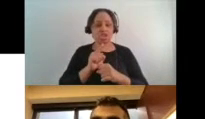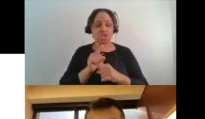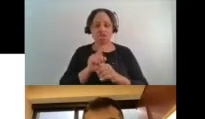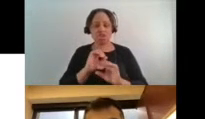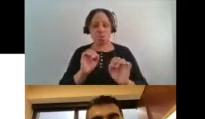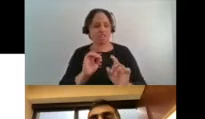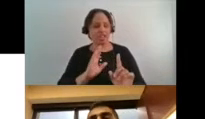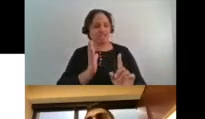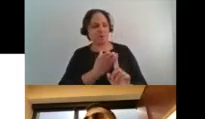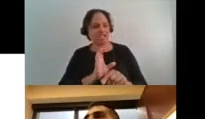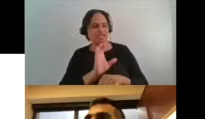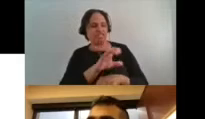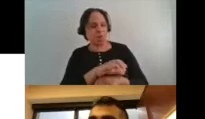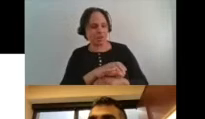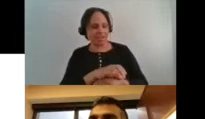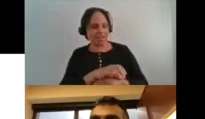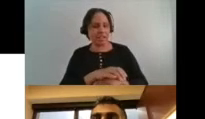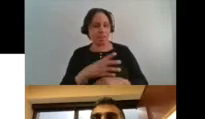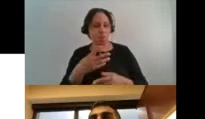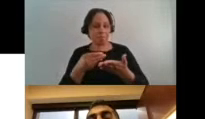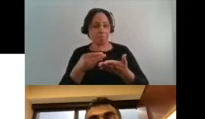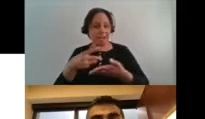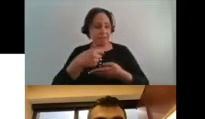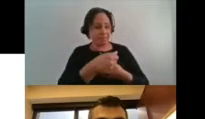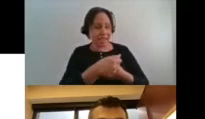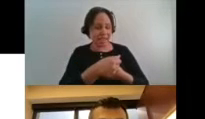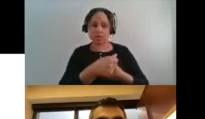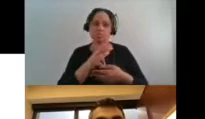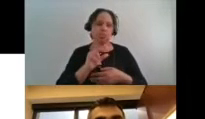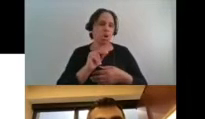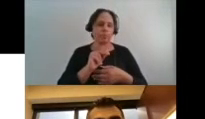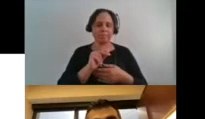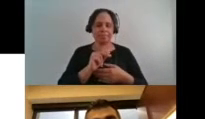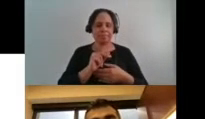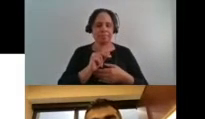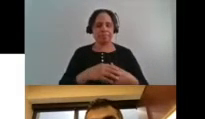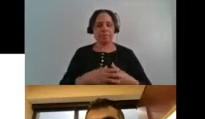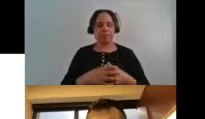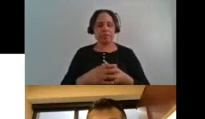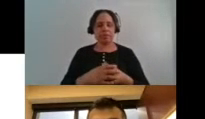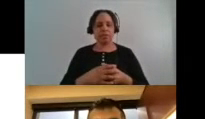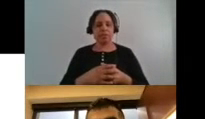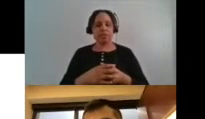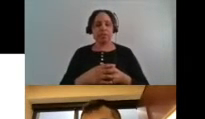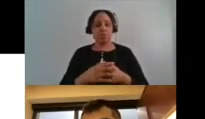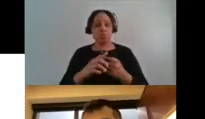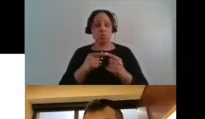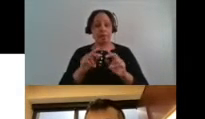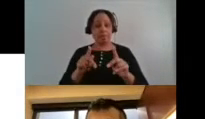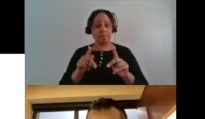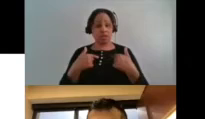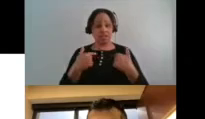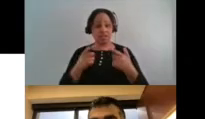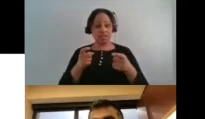forcing someone to do this. Nobody's getting paid to do this. This is out of the goodness of their heart. When people do living donation, we typically take the